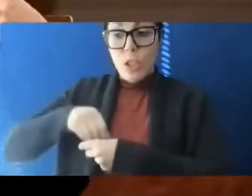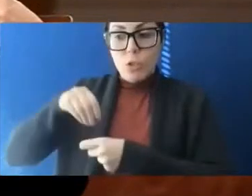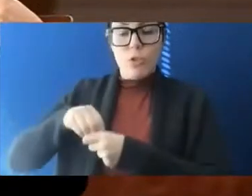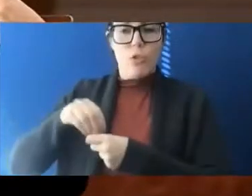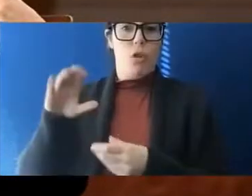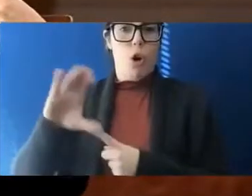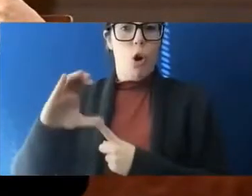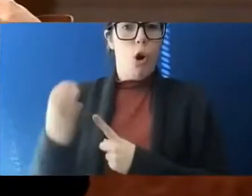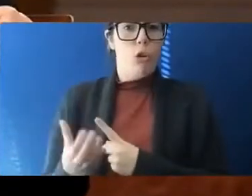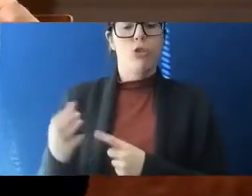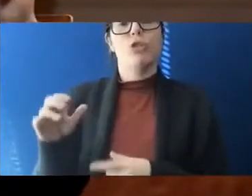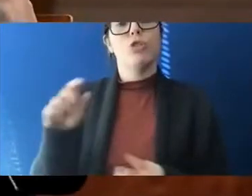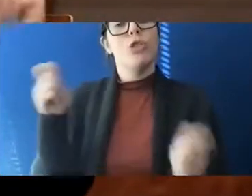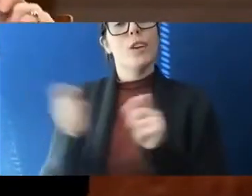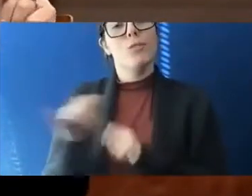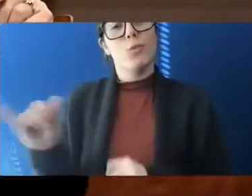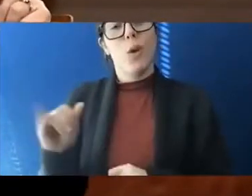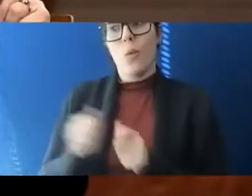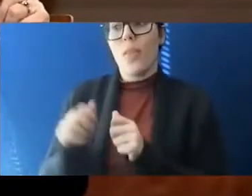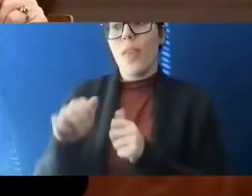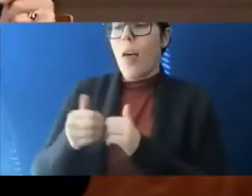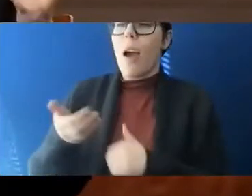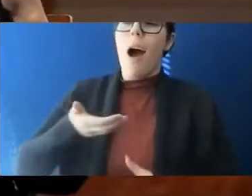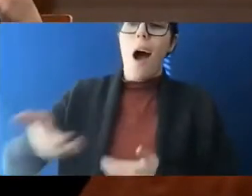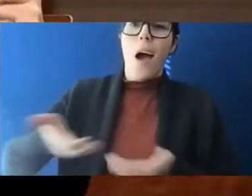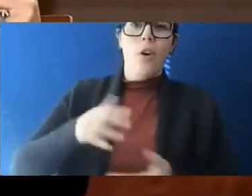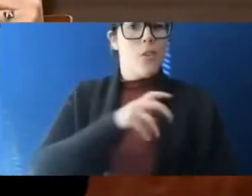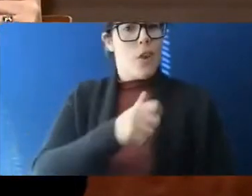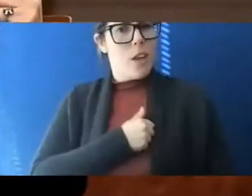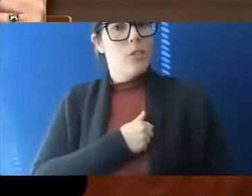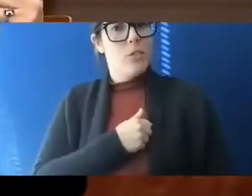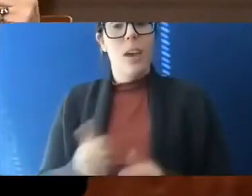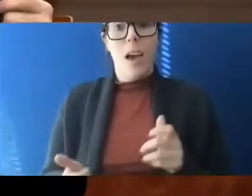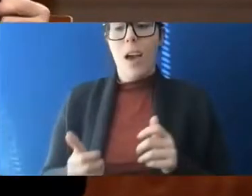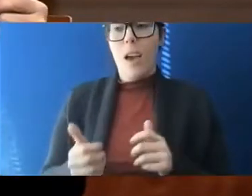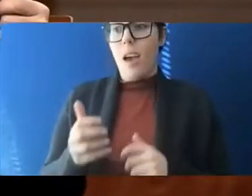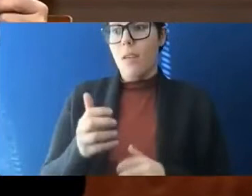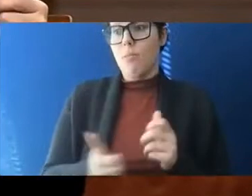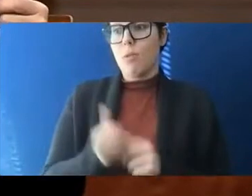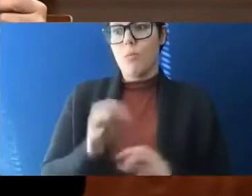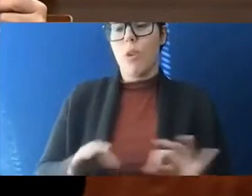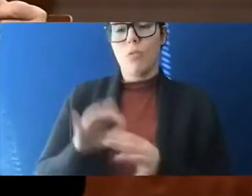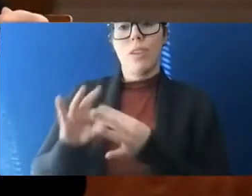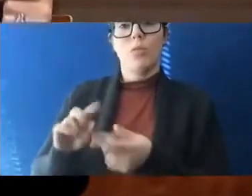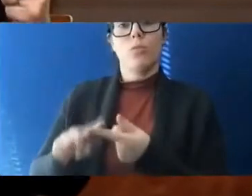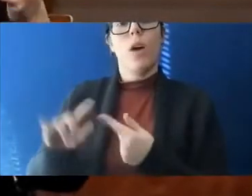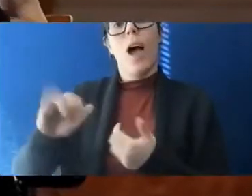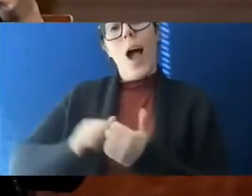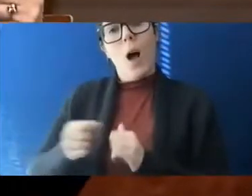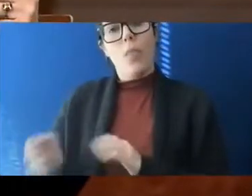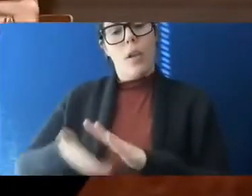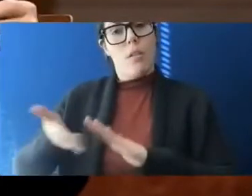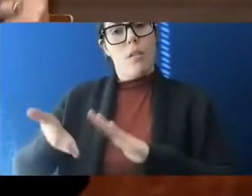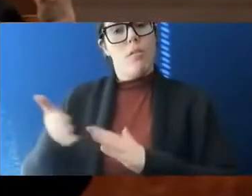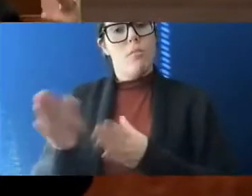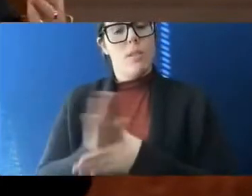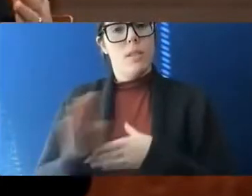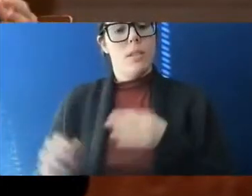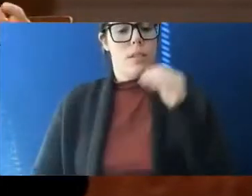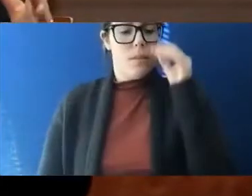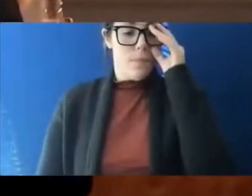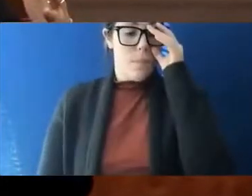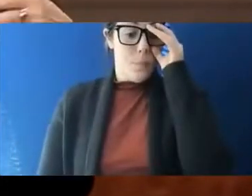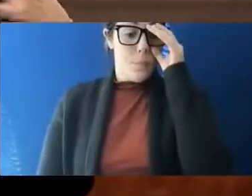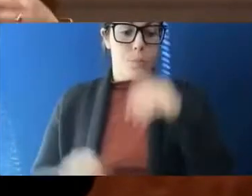own attitudes about hiring, and most importantly, to their own decision-making about how they run their business. If you are